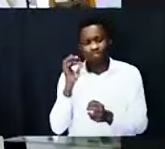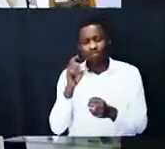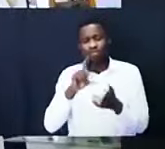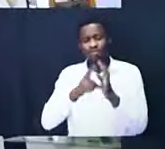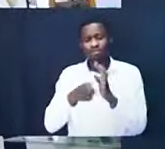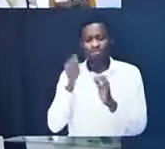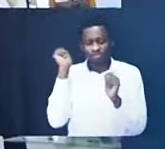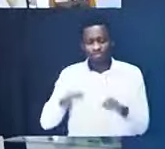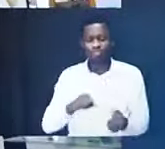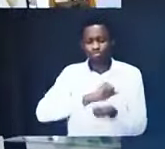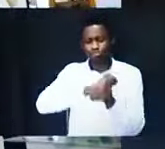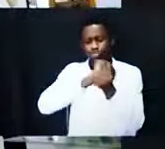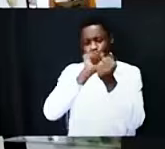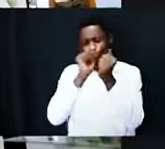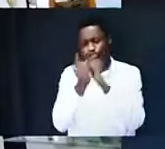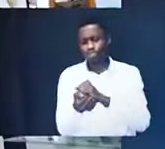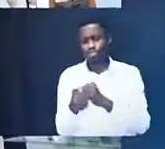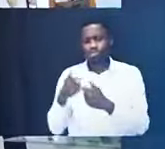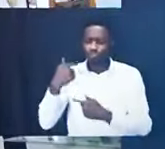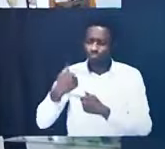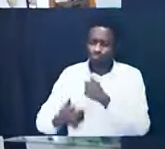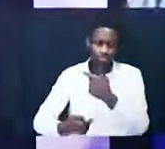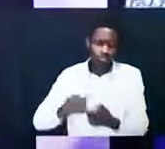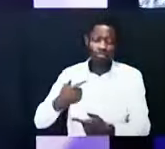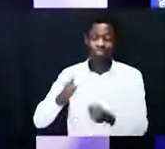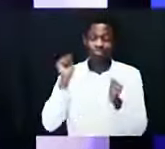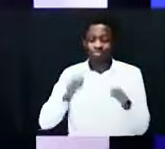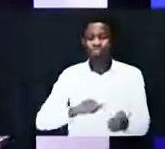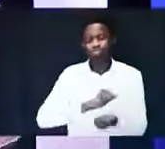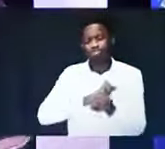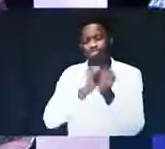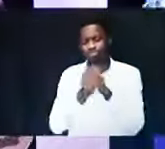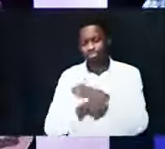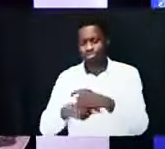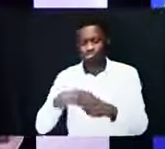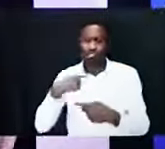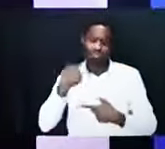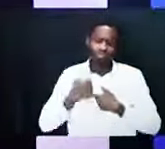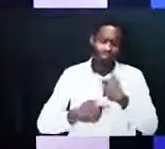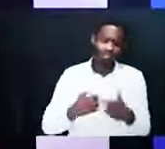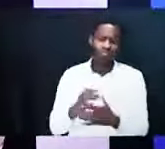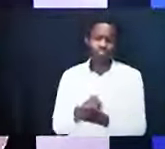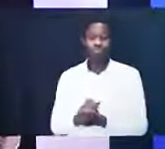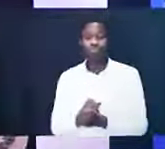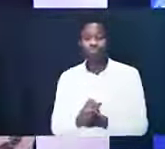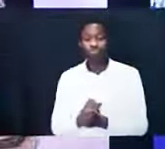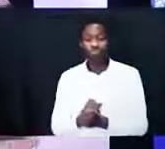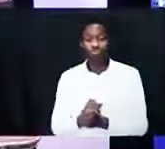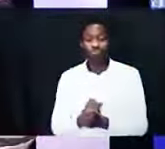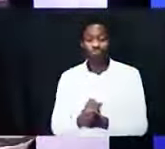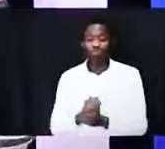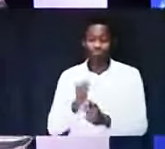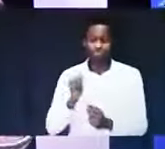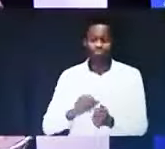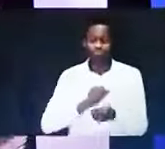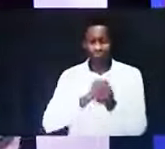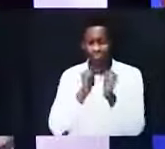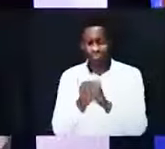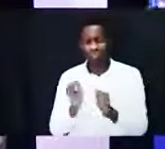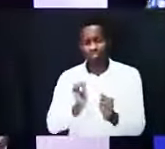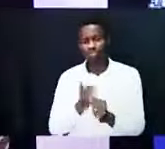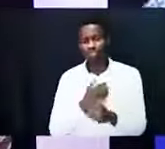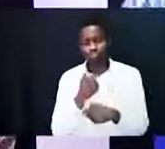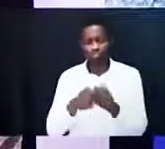our generation. We will change our generation. You see, we will change our generation. If